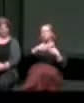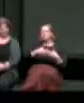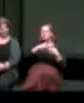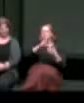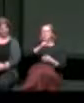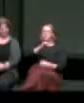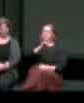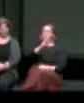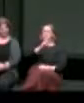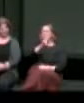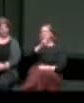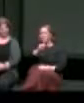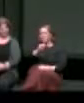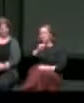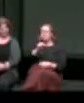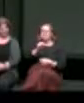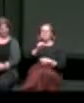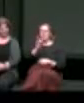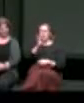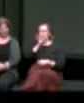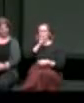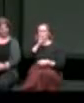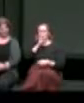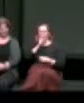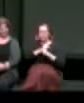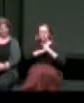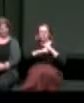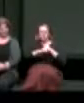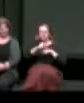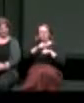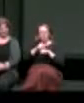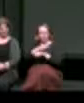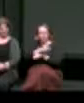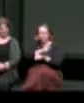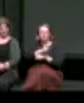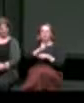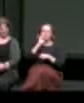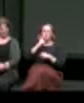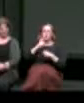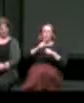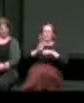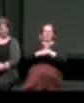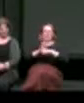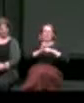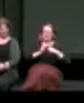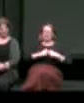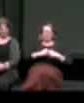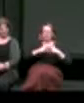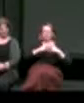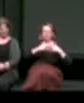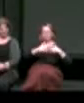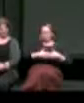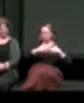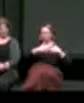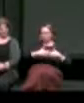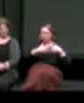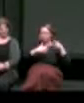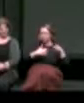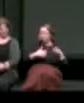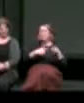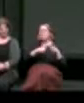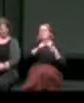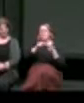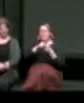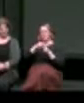of water infrastructure that is designed to power industry. And this particular one was designed to power